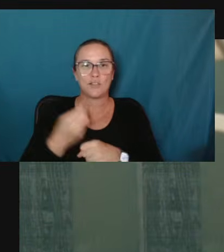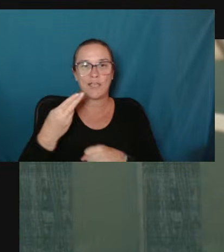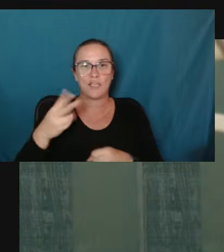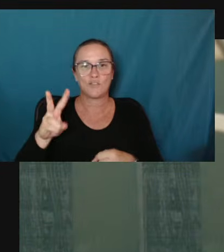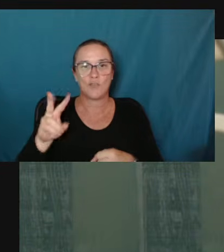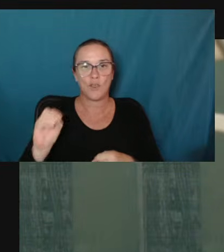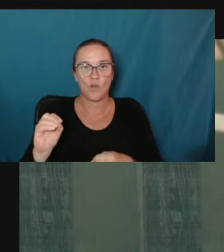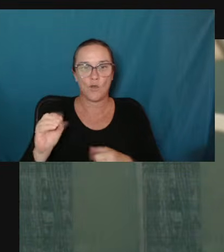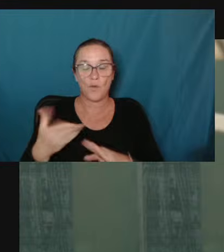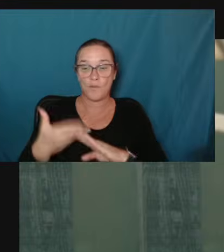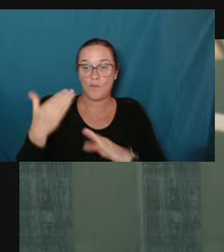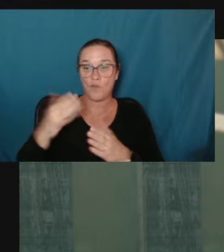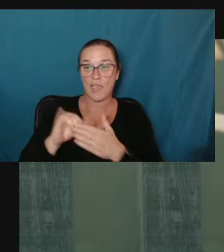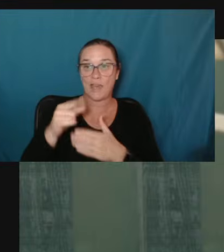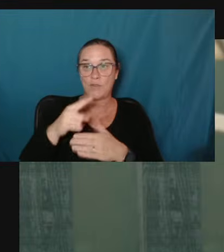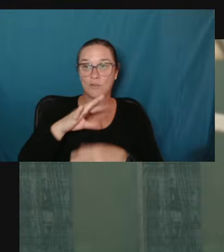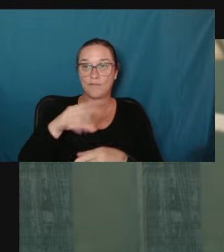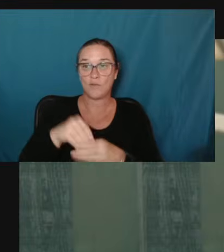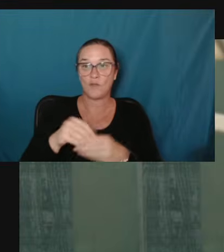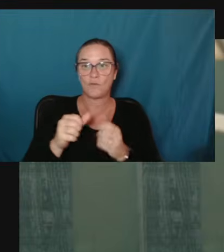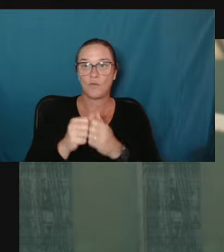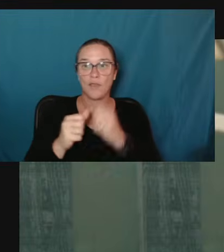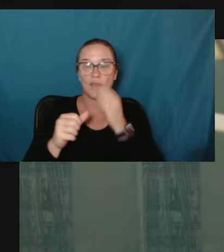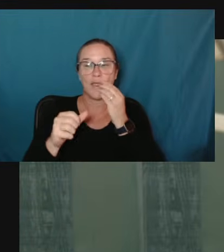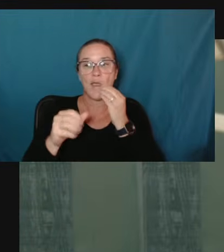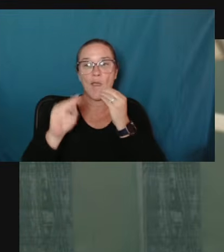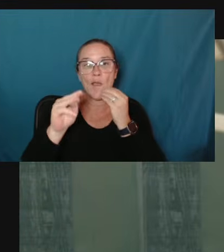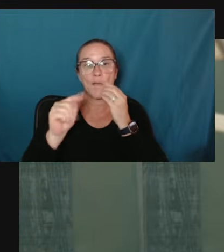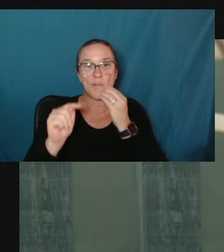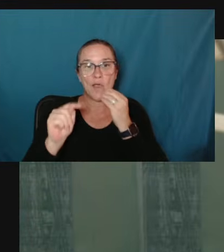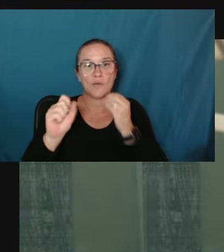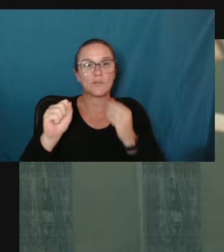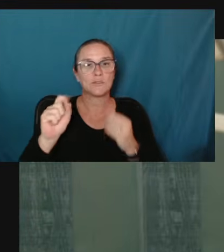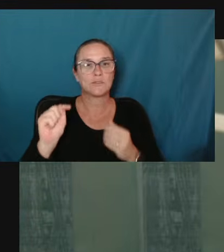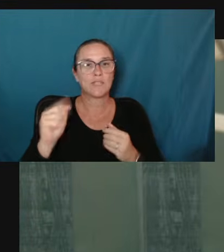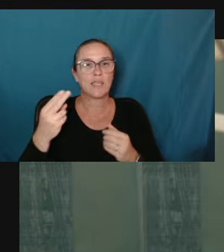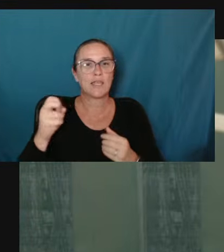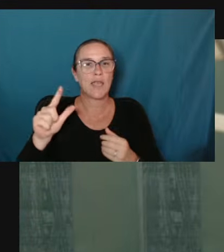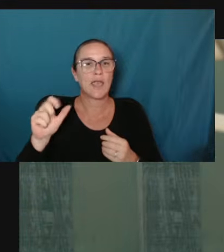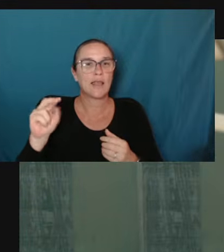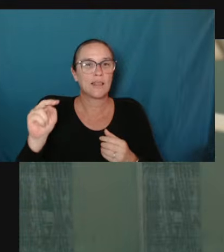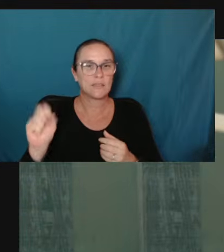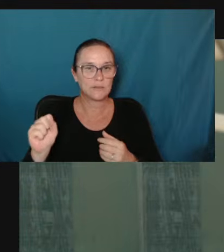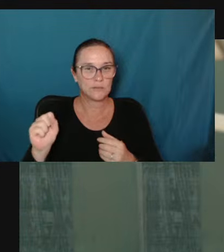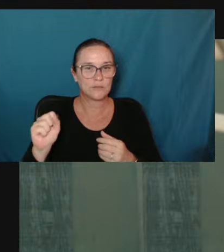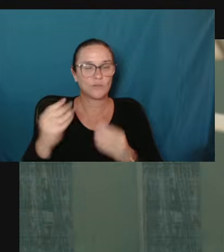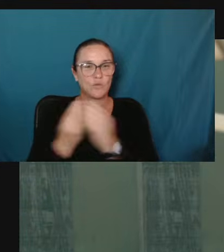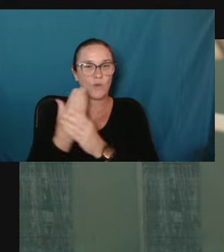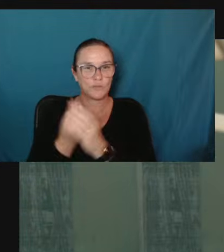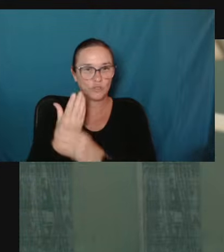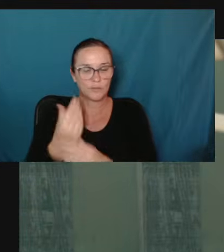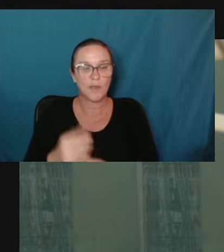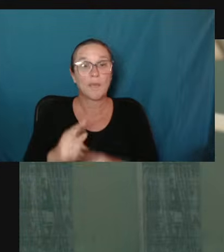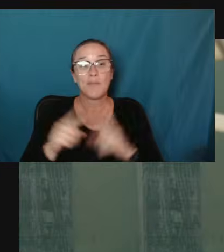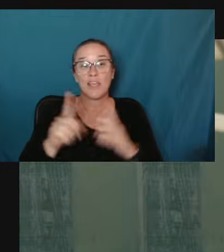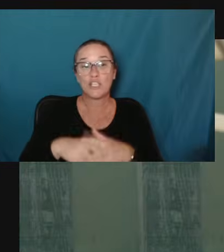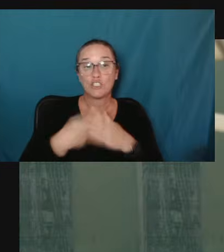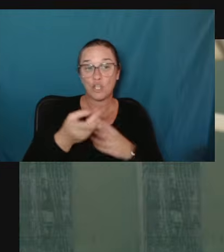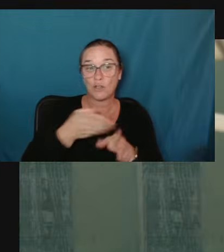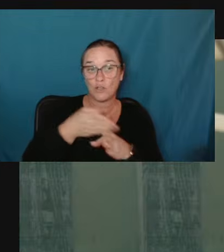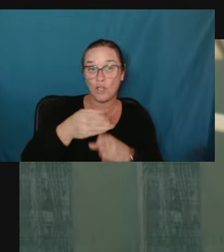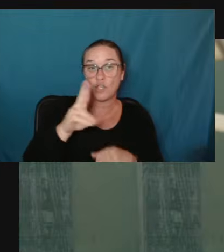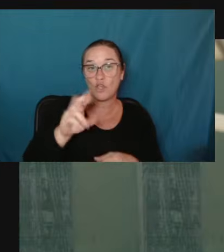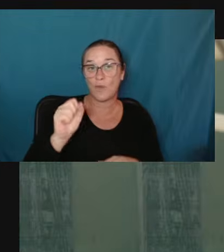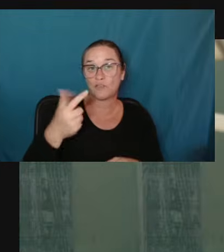that, he was involved with the Mount St. Helens eruption and a lot of things through time. But he actually started his career with USGS